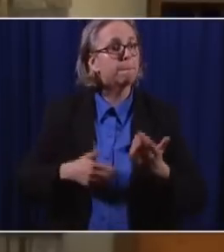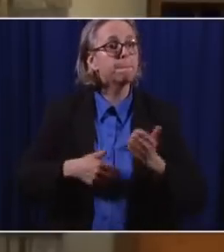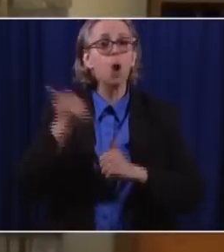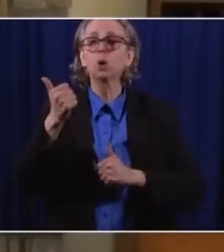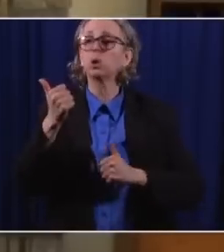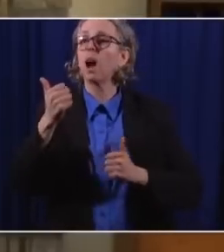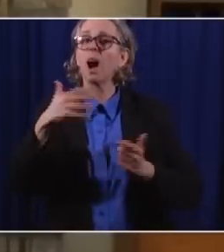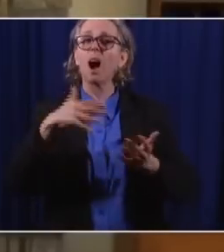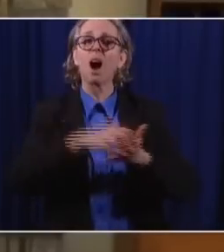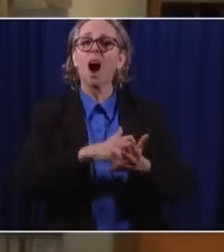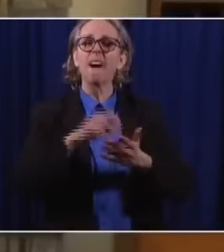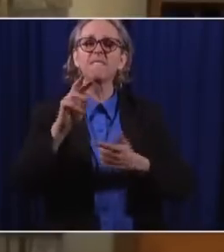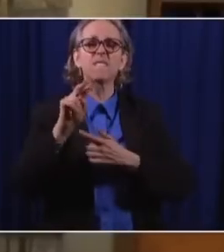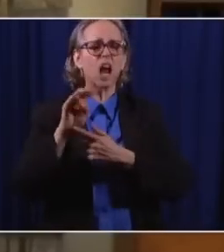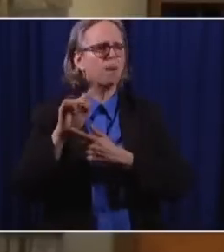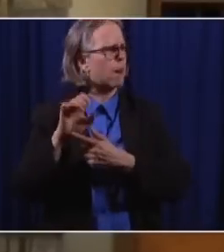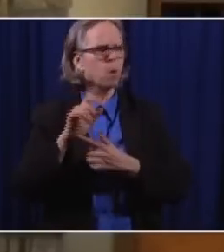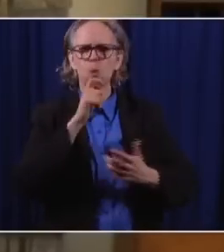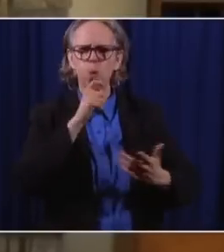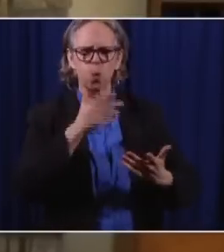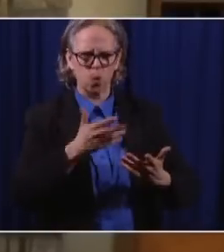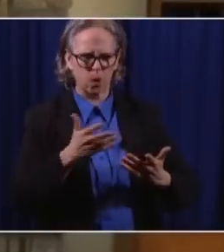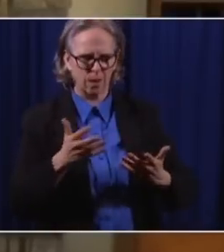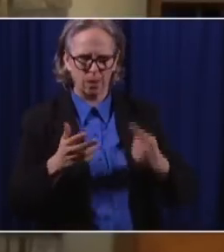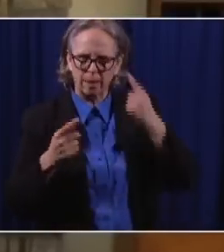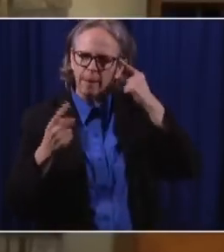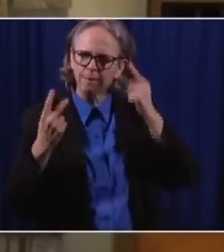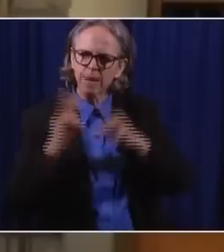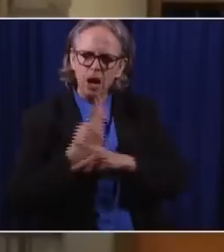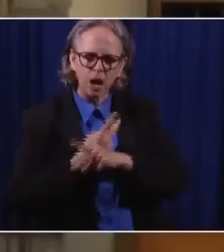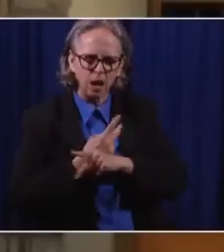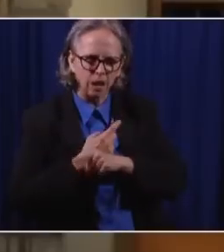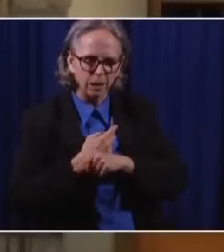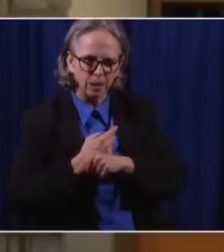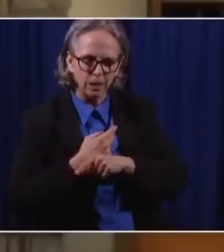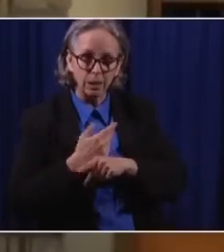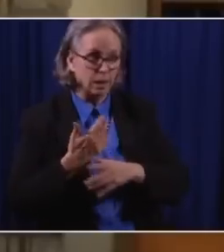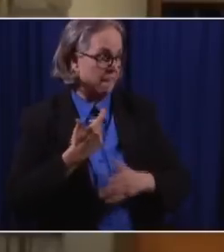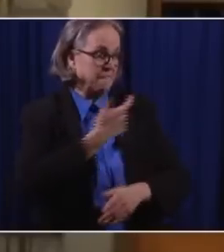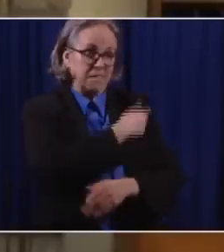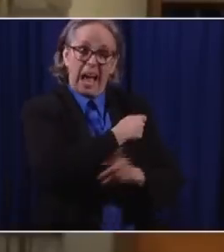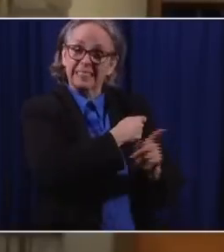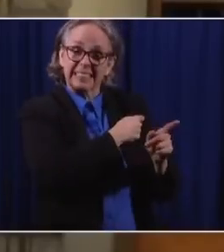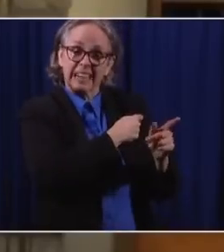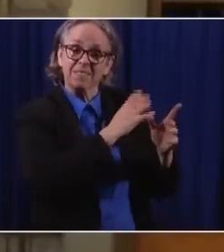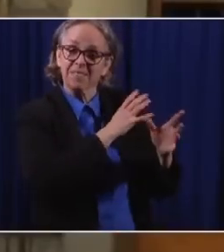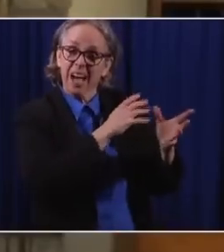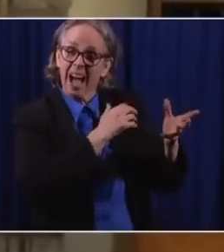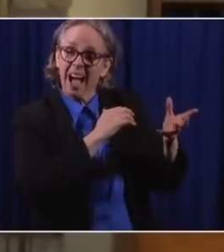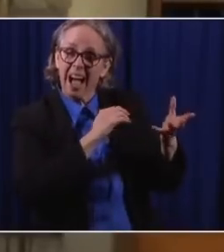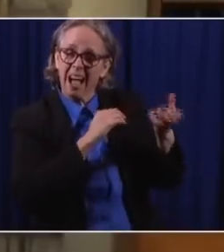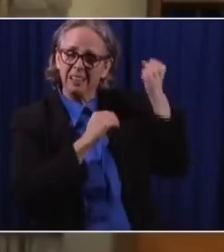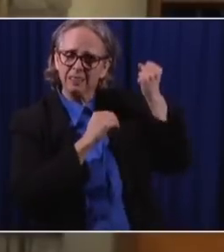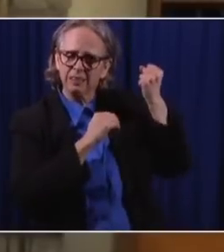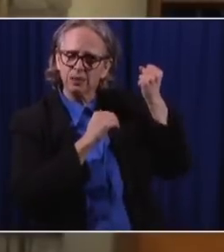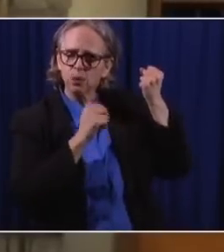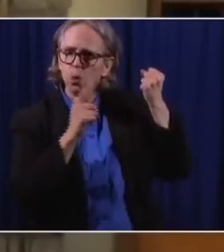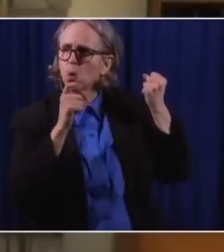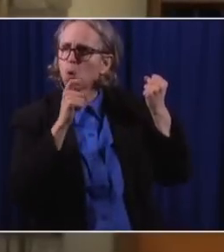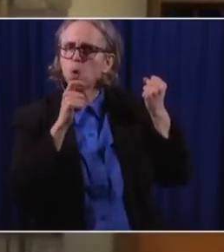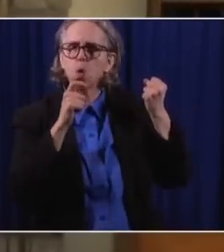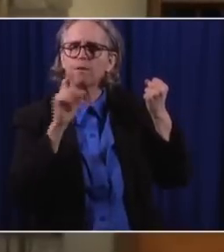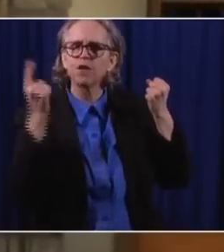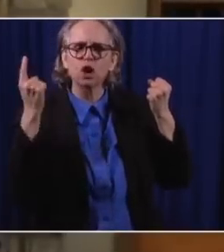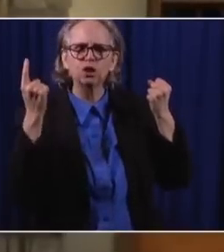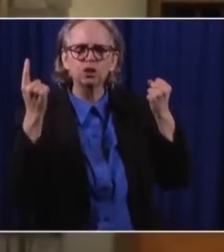us now, but when we get the vaccine, it's going to go into the nursing homes for those staff members. We will start with the staff members